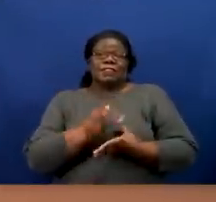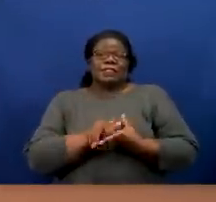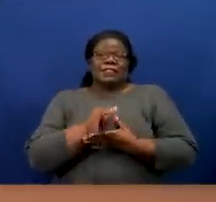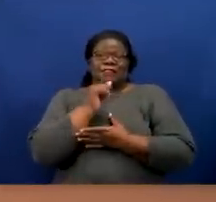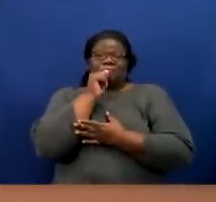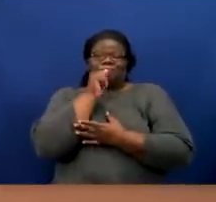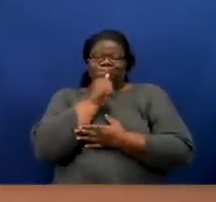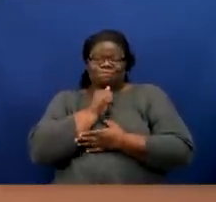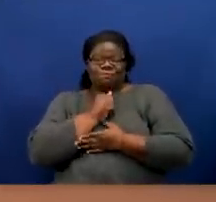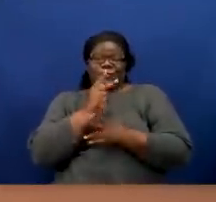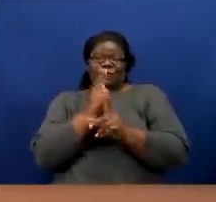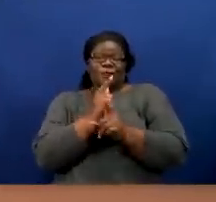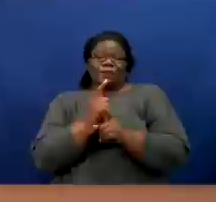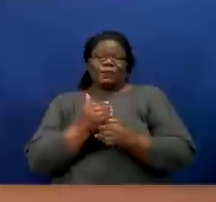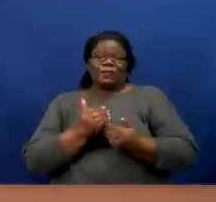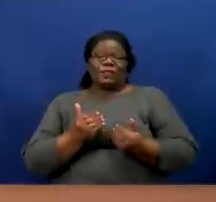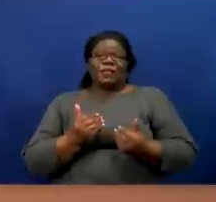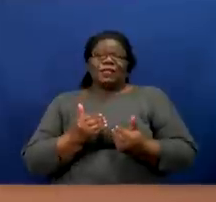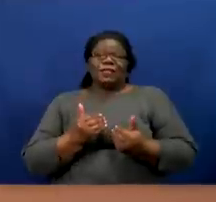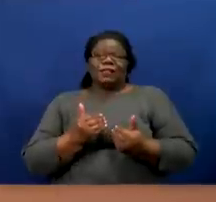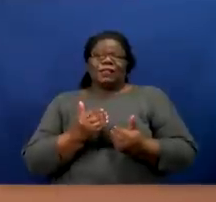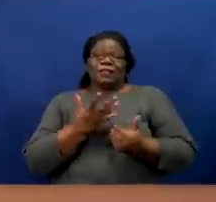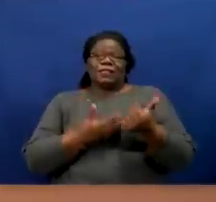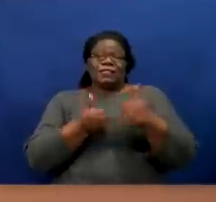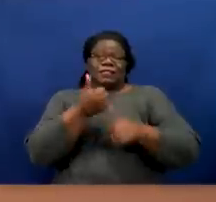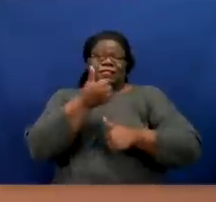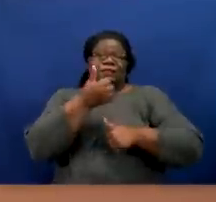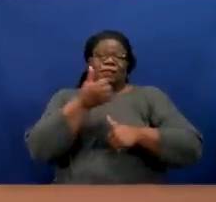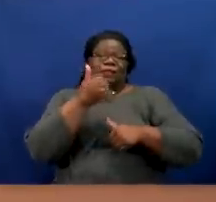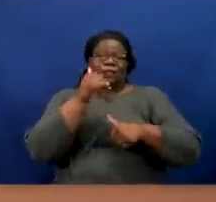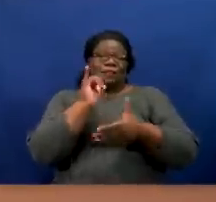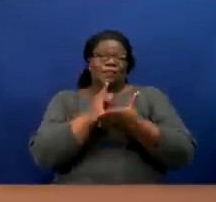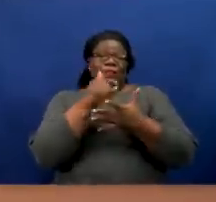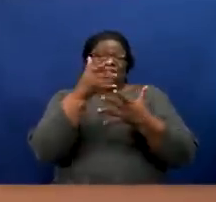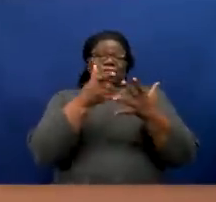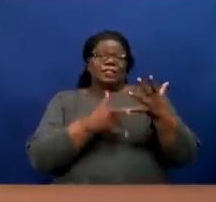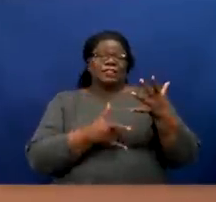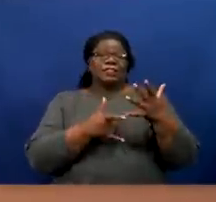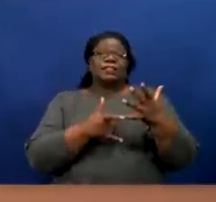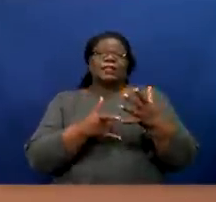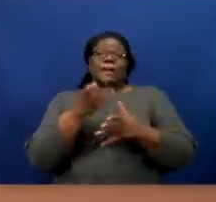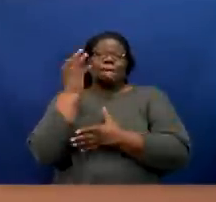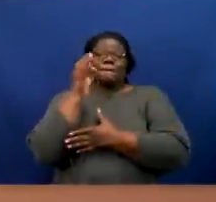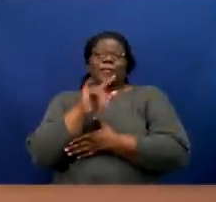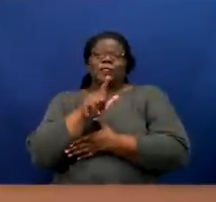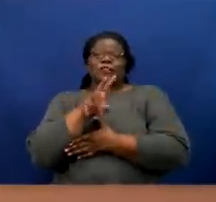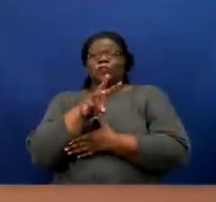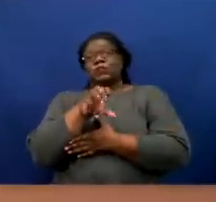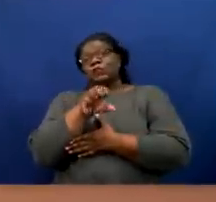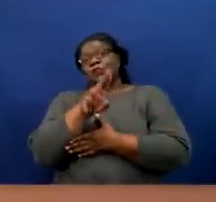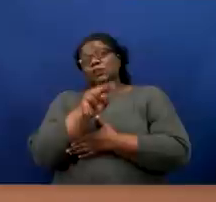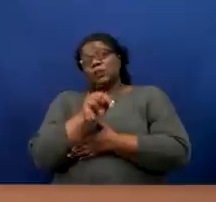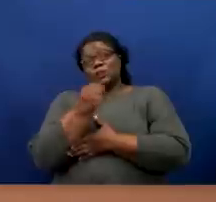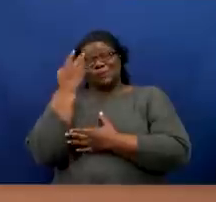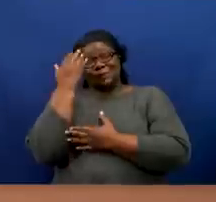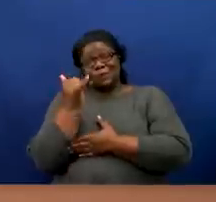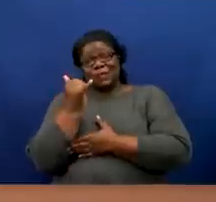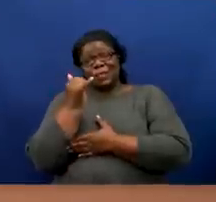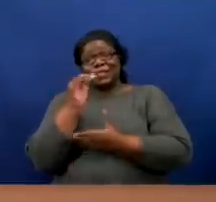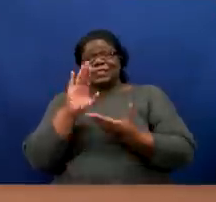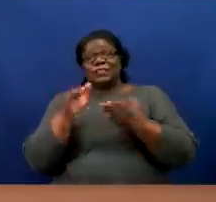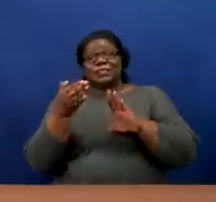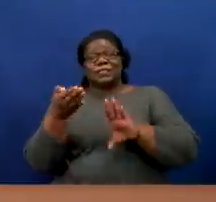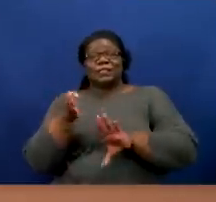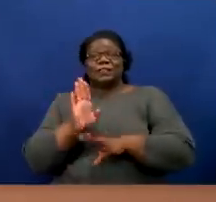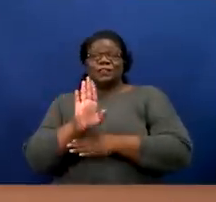grieving. At the top of that list, God, is Pastor Lawson and the Lawson family at the loss of Eric